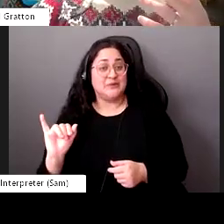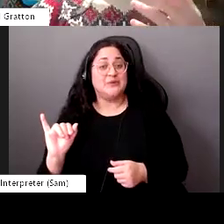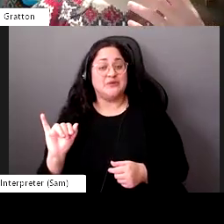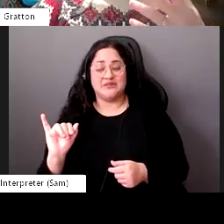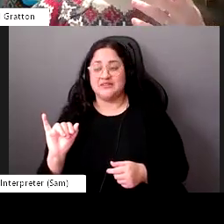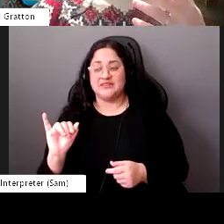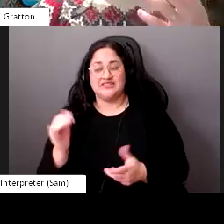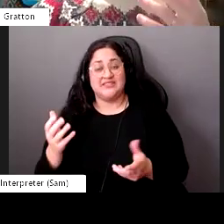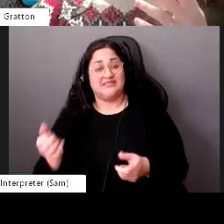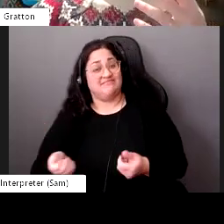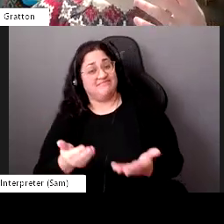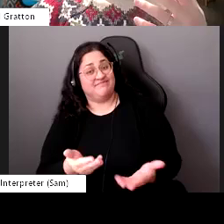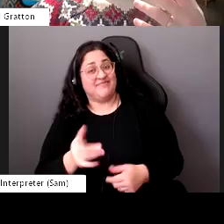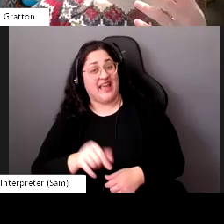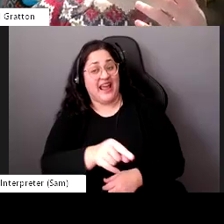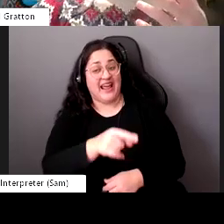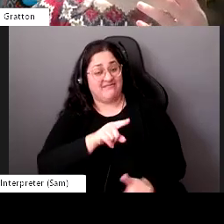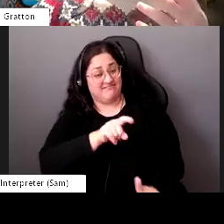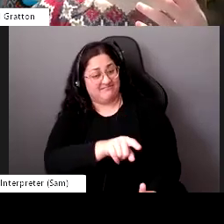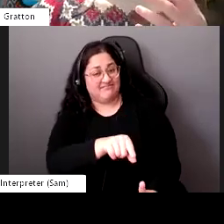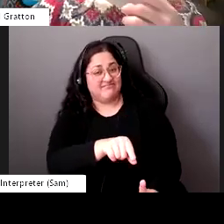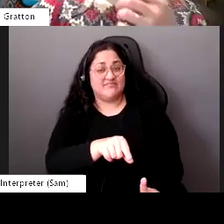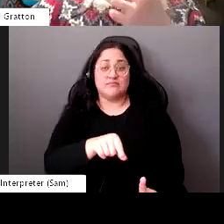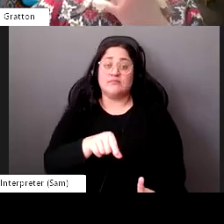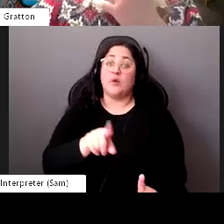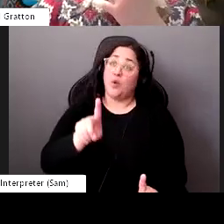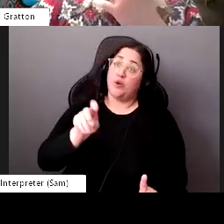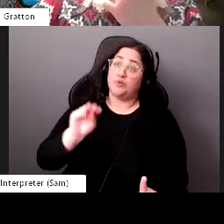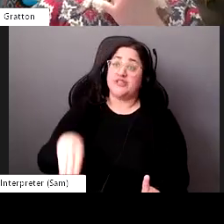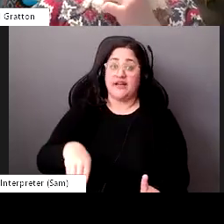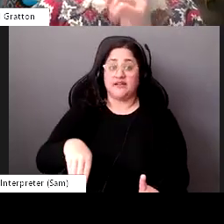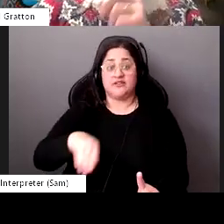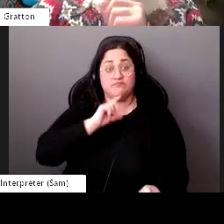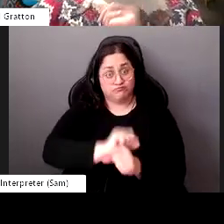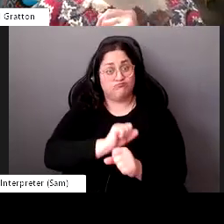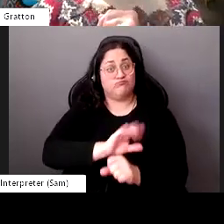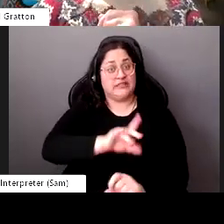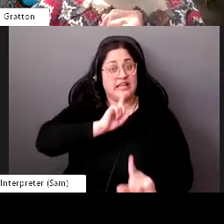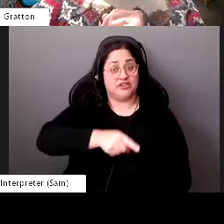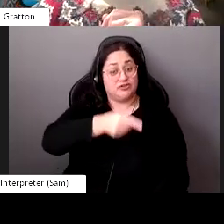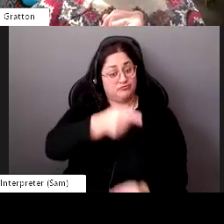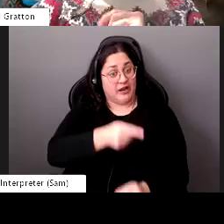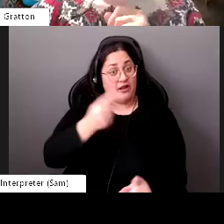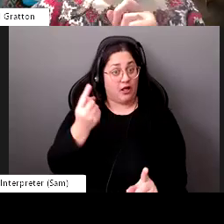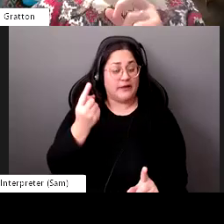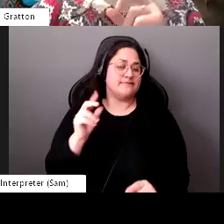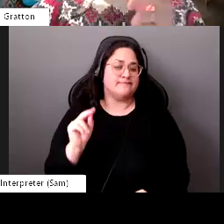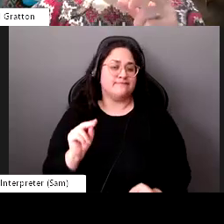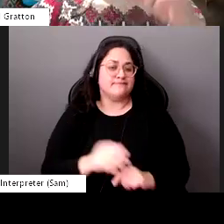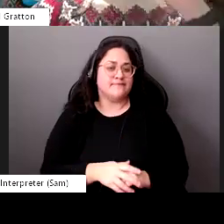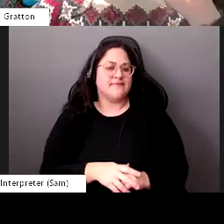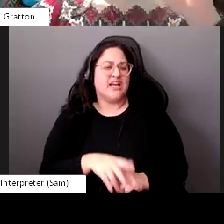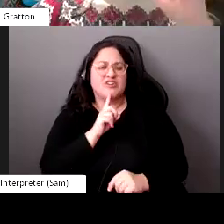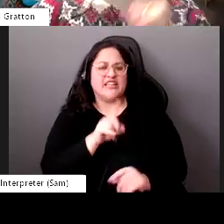get confused, but it will certainly recognize images. And, when we get to the part about translation, I'm going to give you